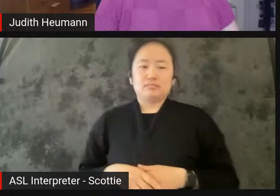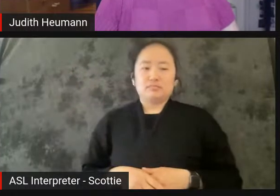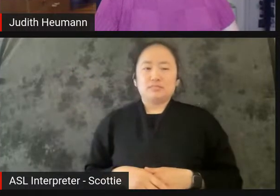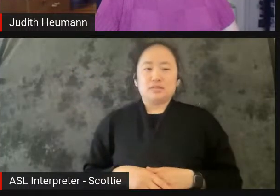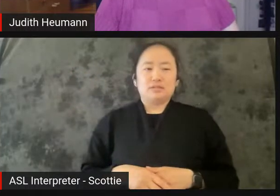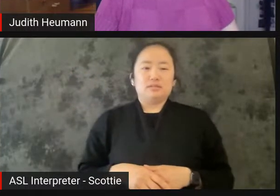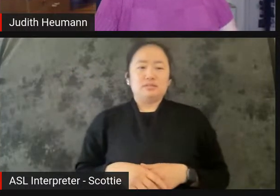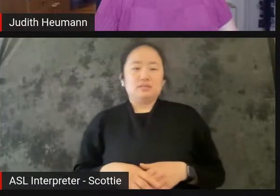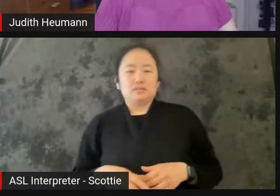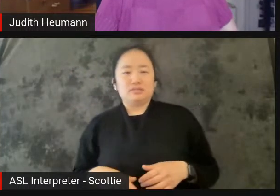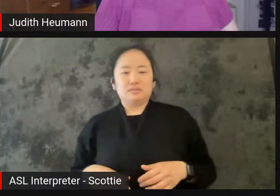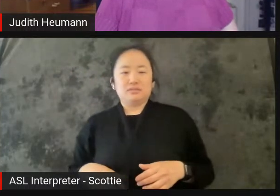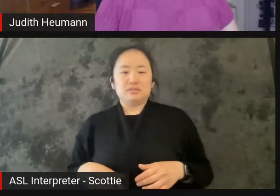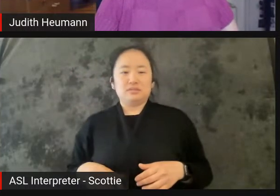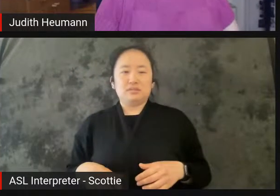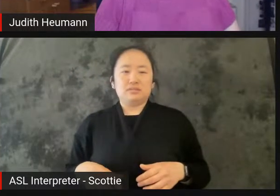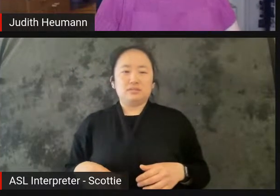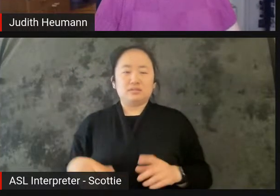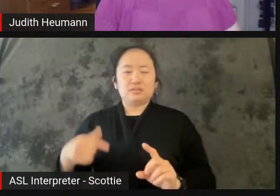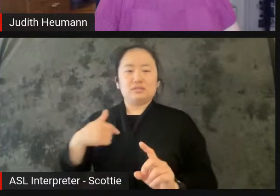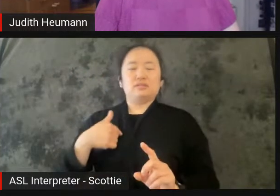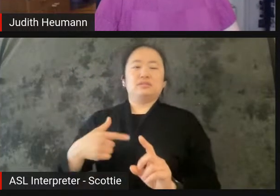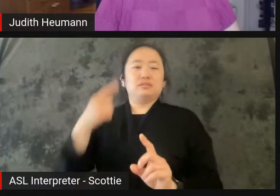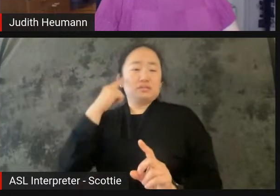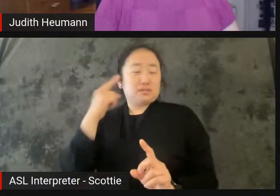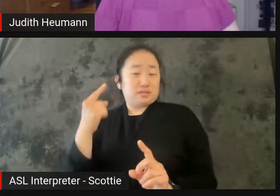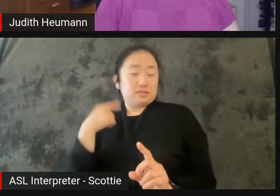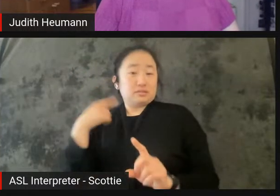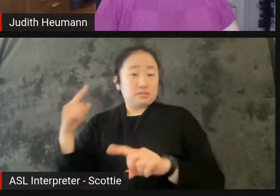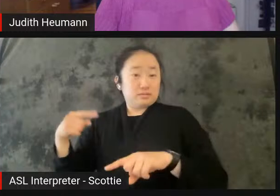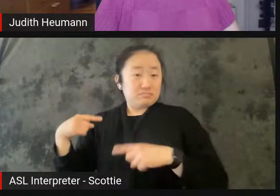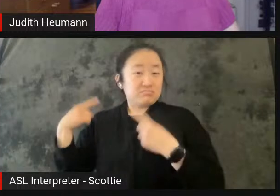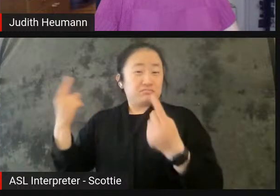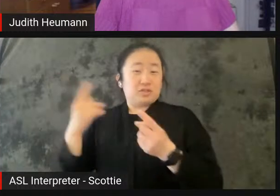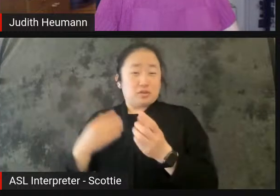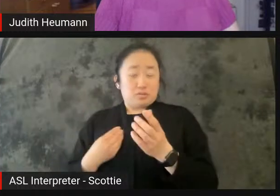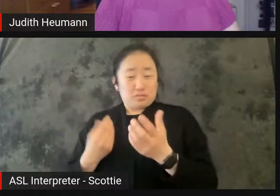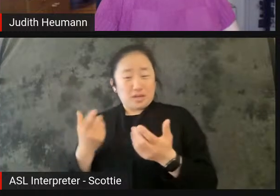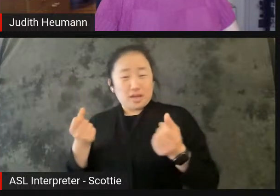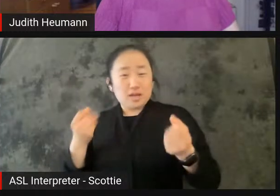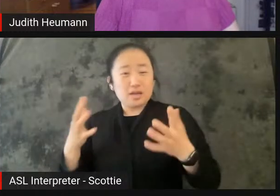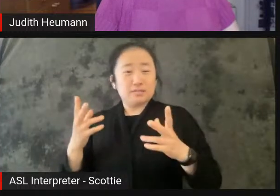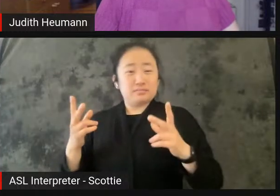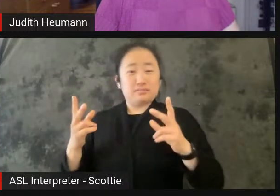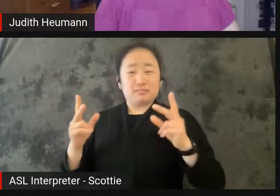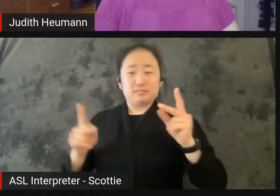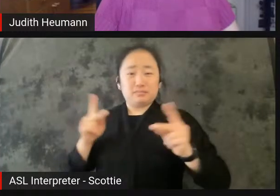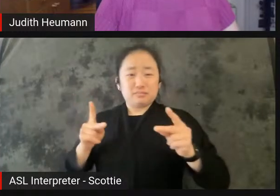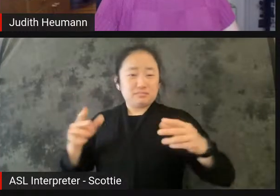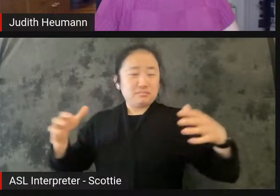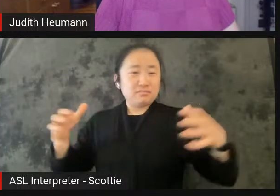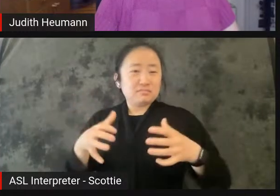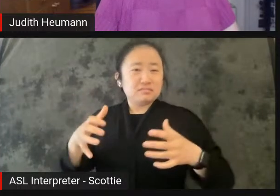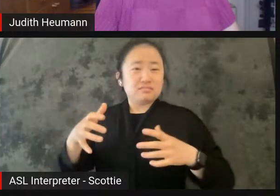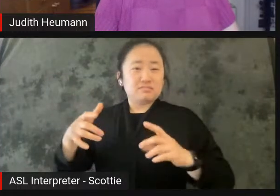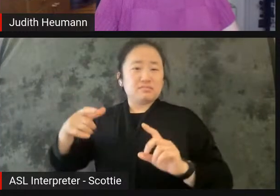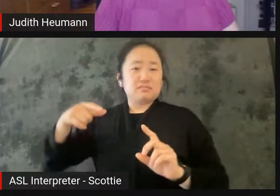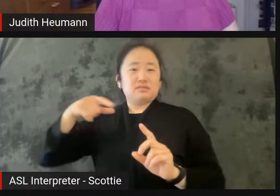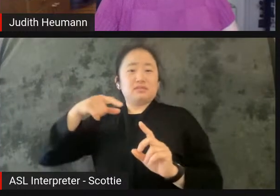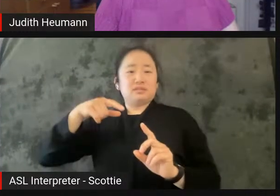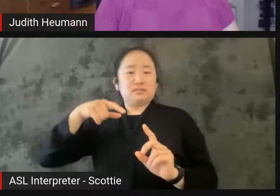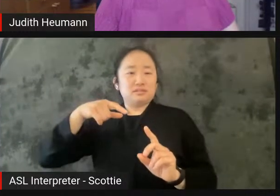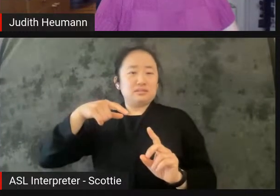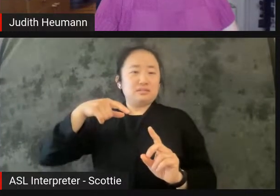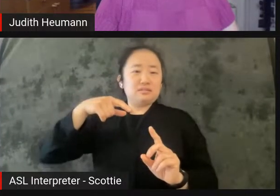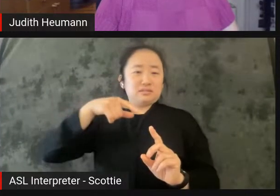the growing numbers of disabled individuals who are recognizing that in order for